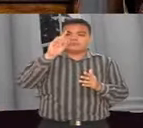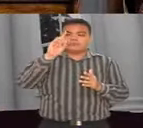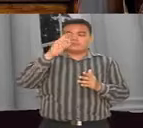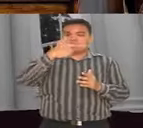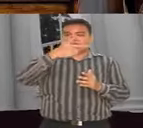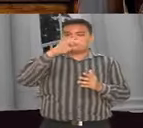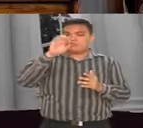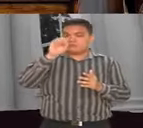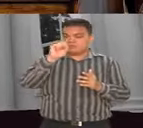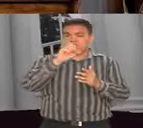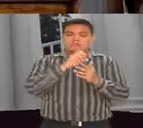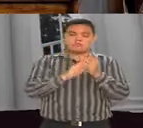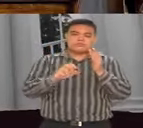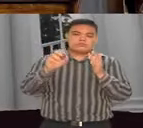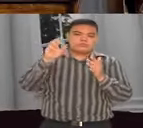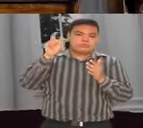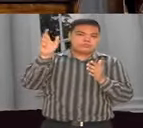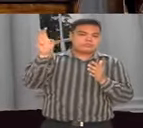number